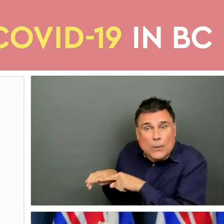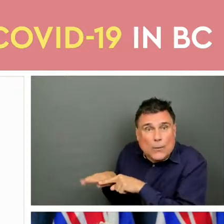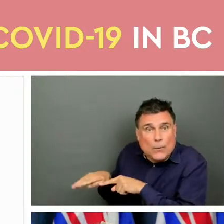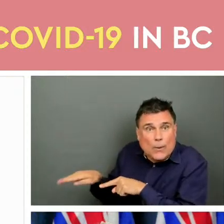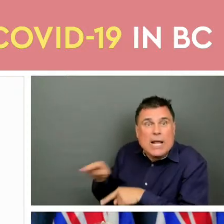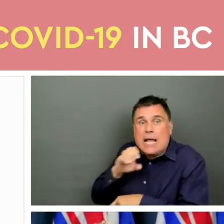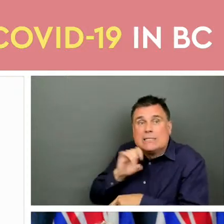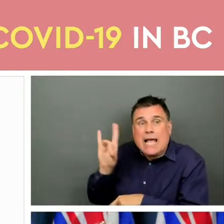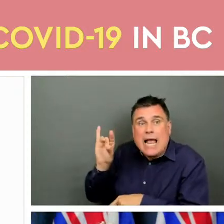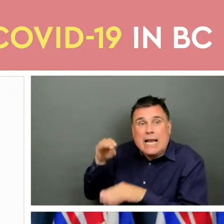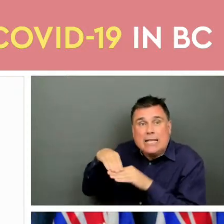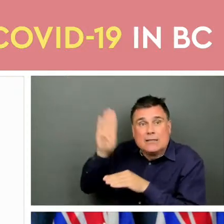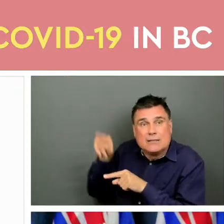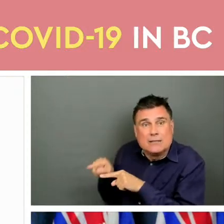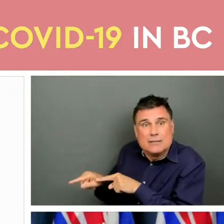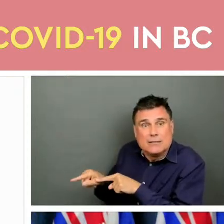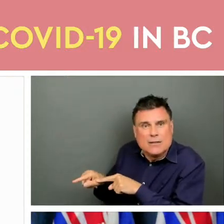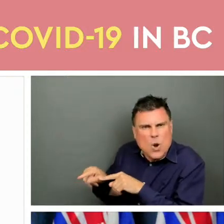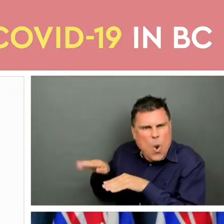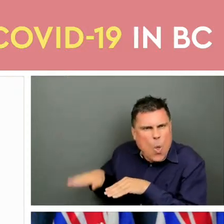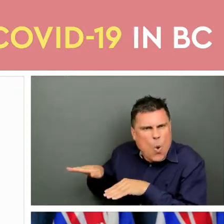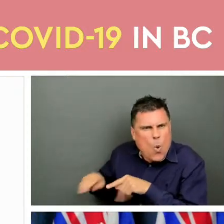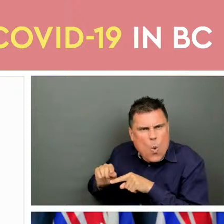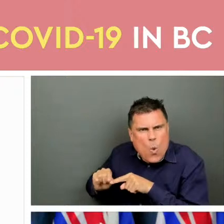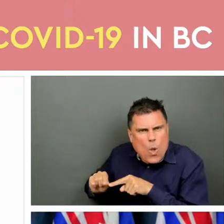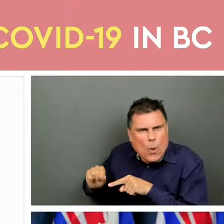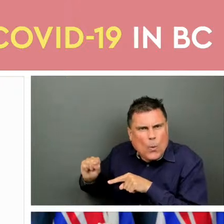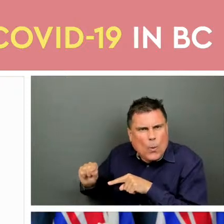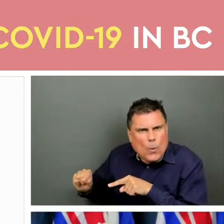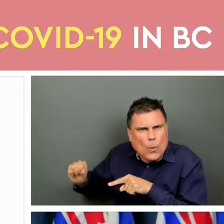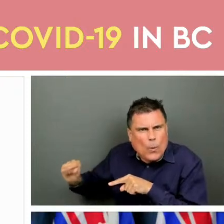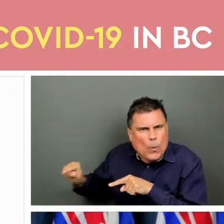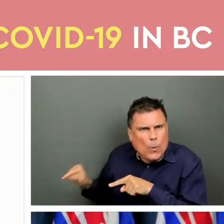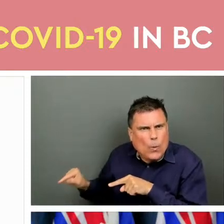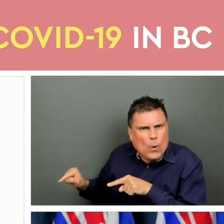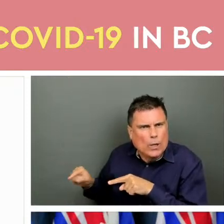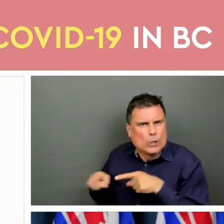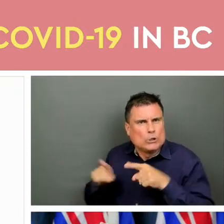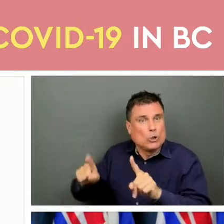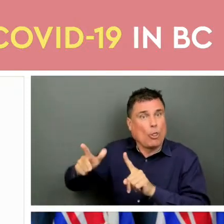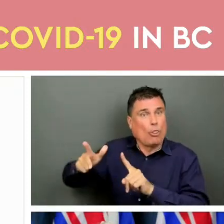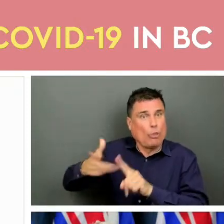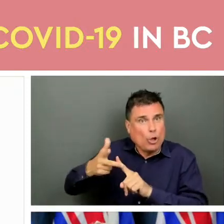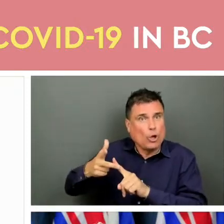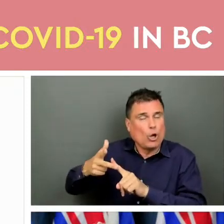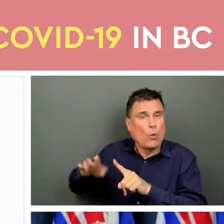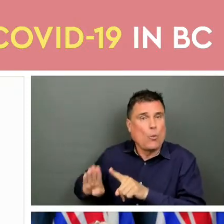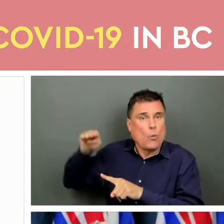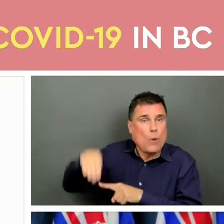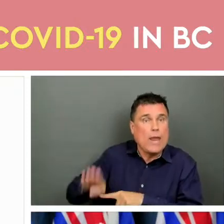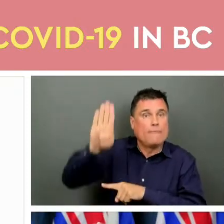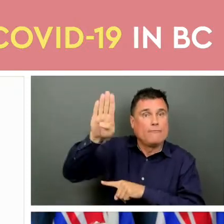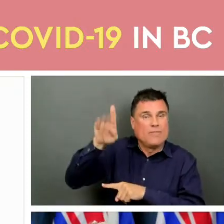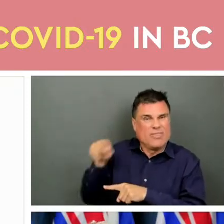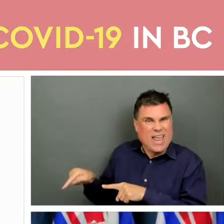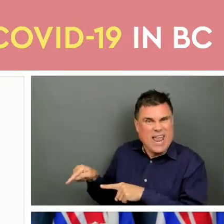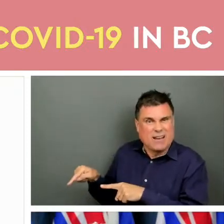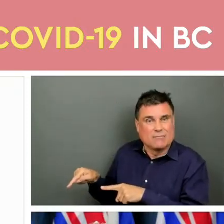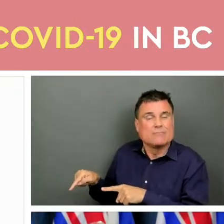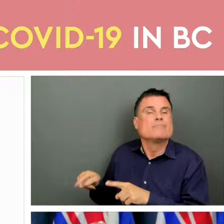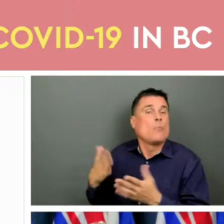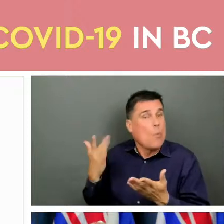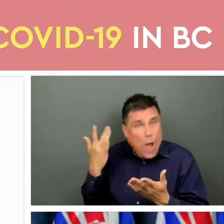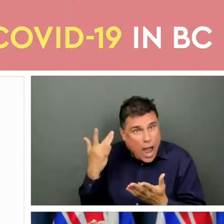it stayed low and steady during the third wave, reflecting the power of the vaccines that we have to protect